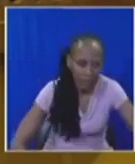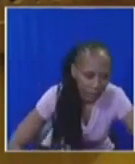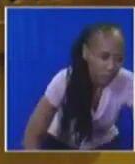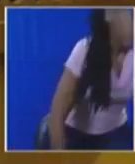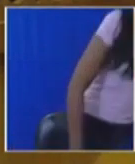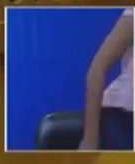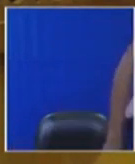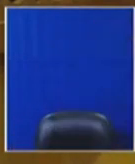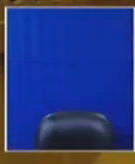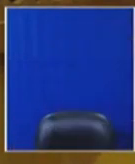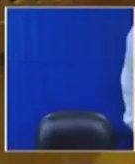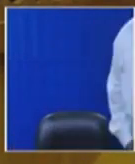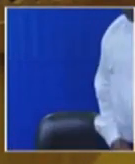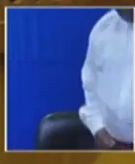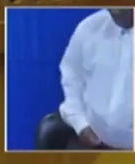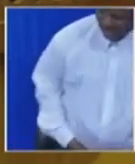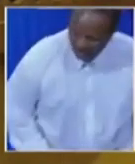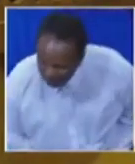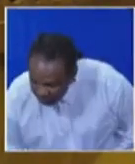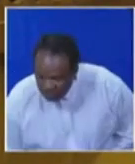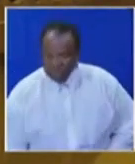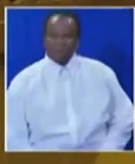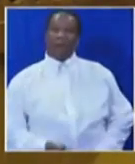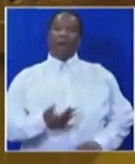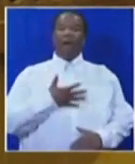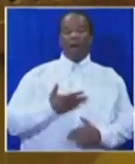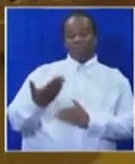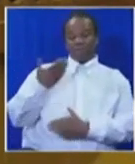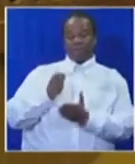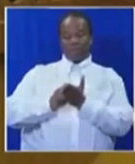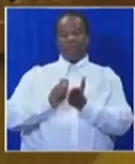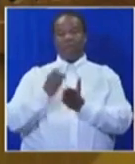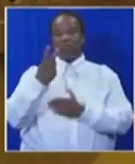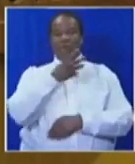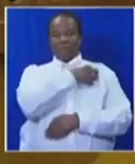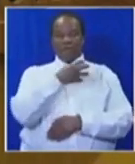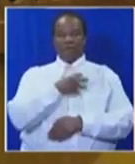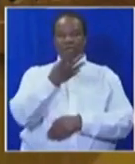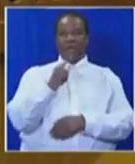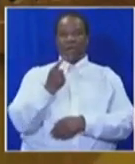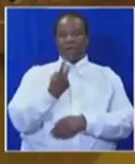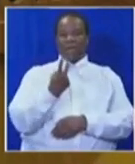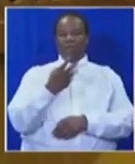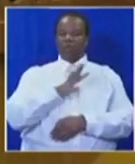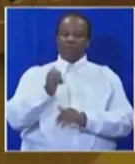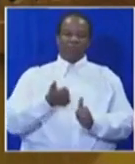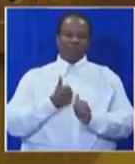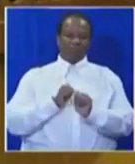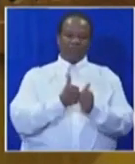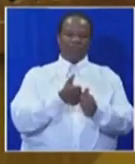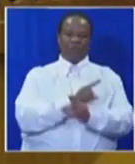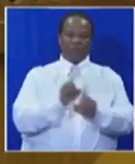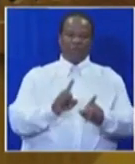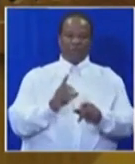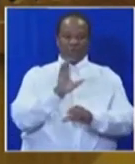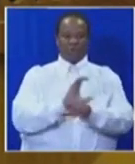Rooyen, requesting them to take this firm action. Sadly, I have to report that they have both defied the Constitution, much as you yourself